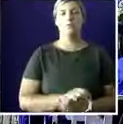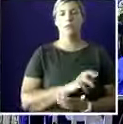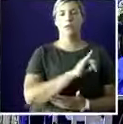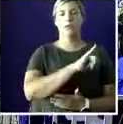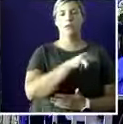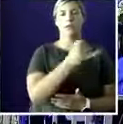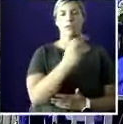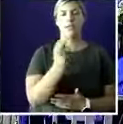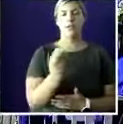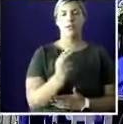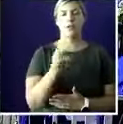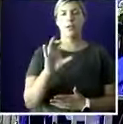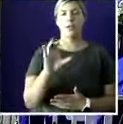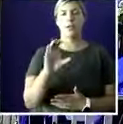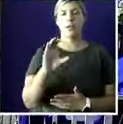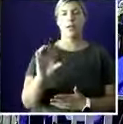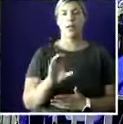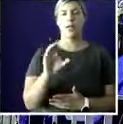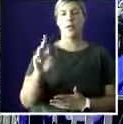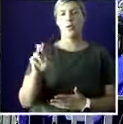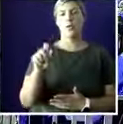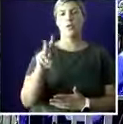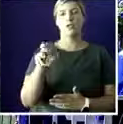Jackson Henry Clay Rogers.